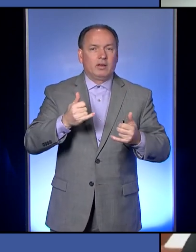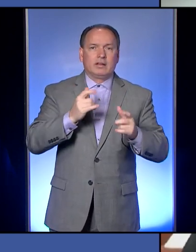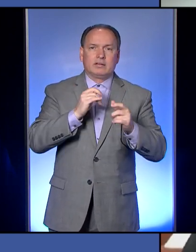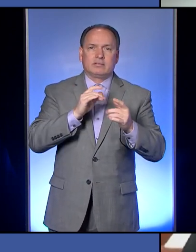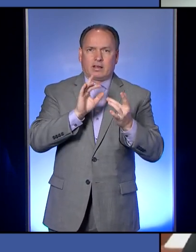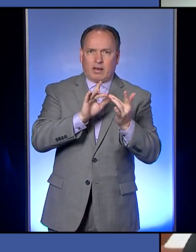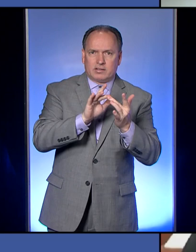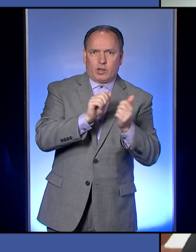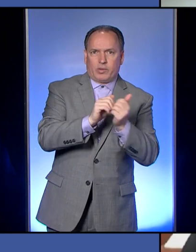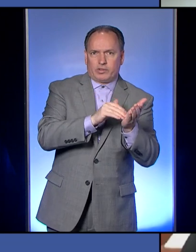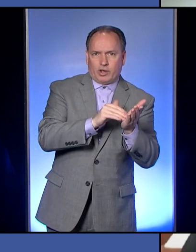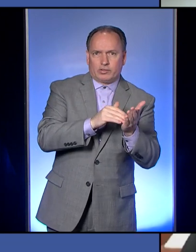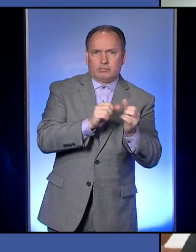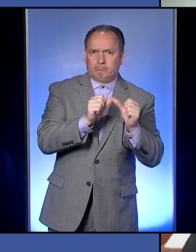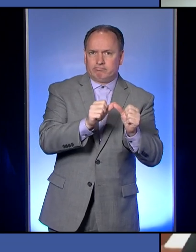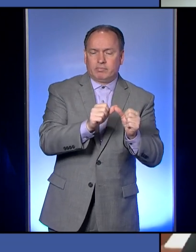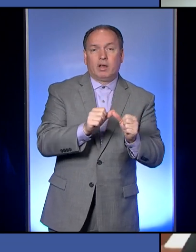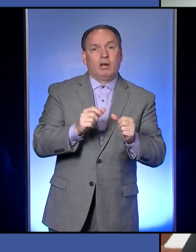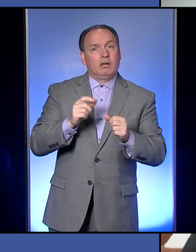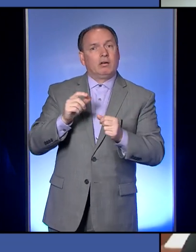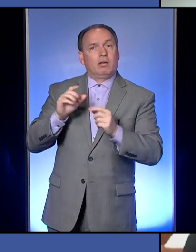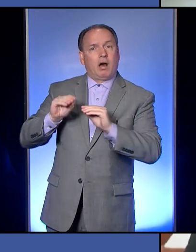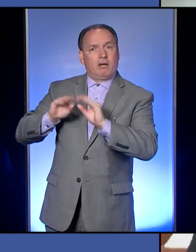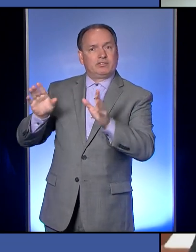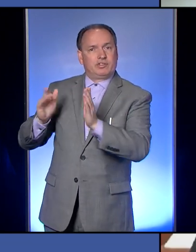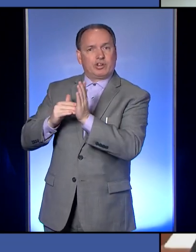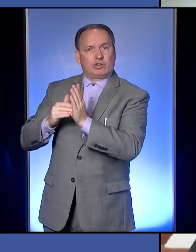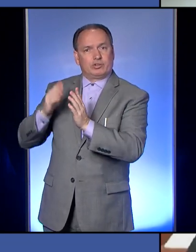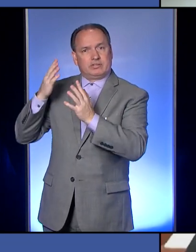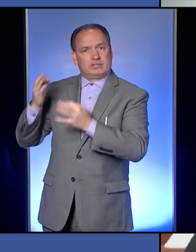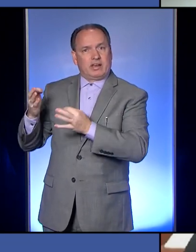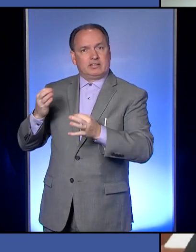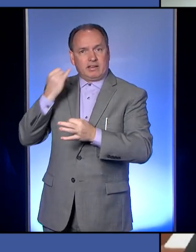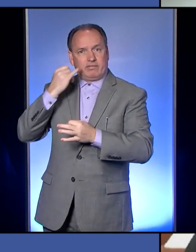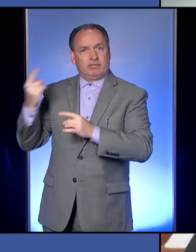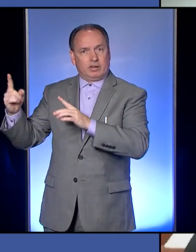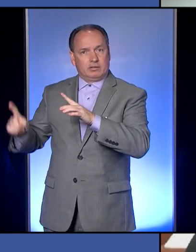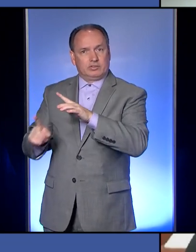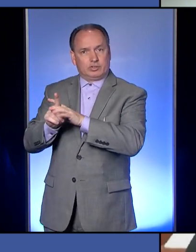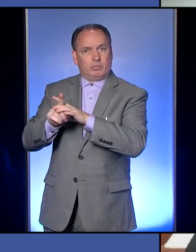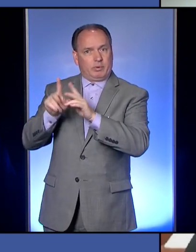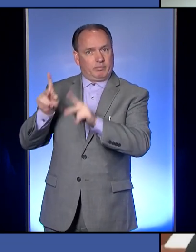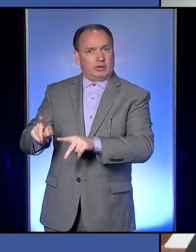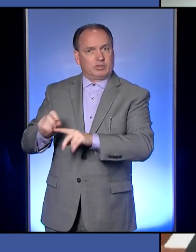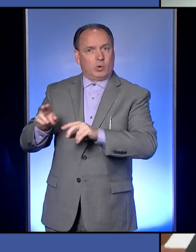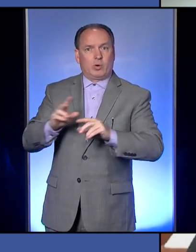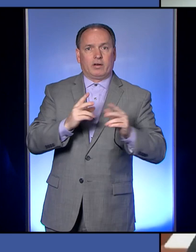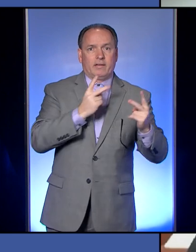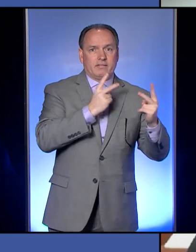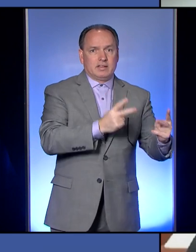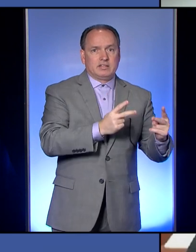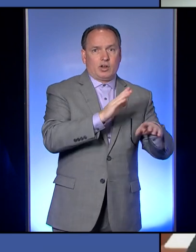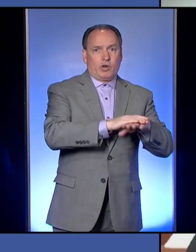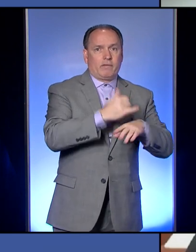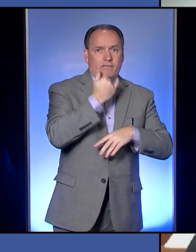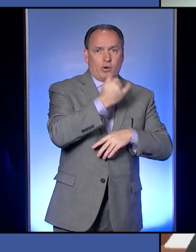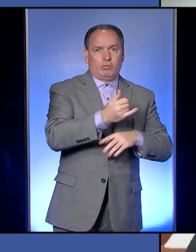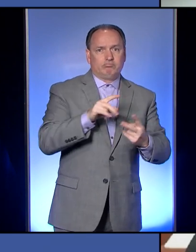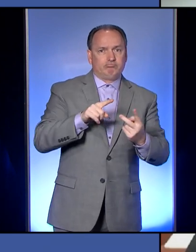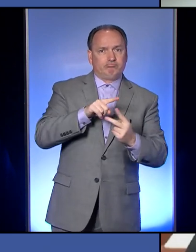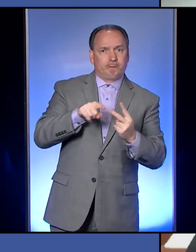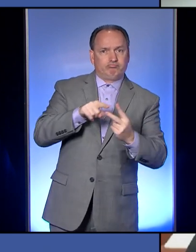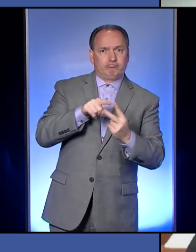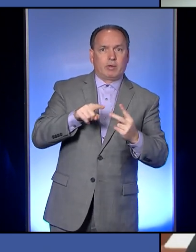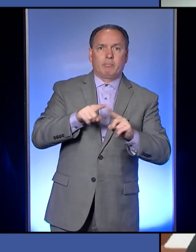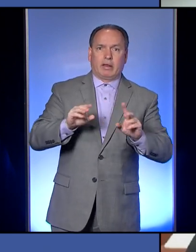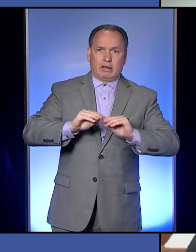It's obviously the doctor's choice as to whether the patient comes into the office or the visit is held via telemedicine, but it clearly